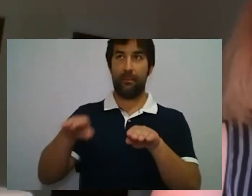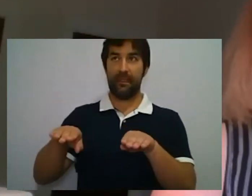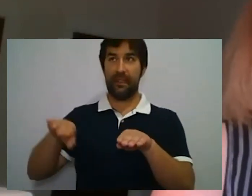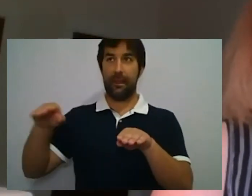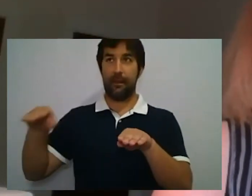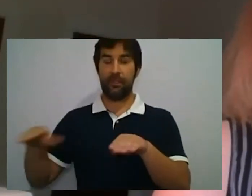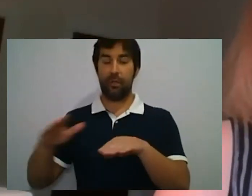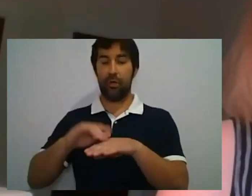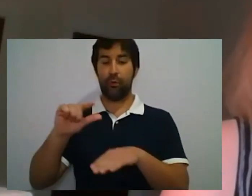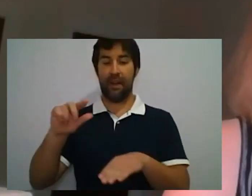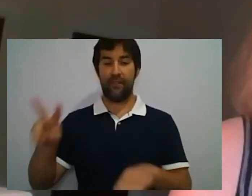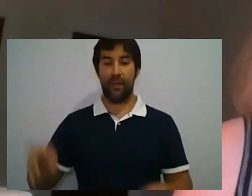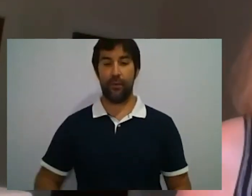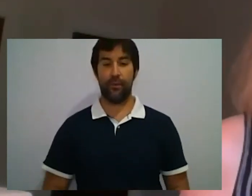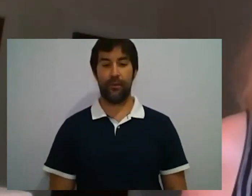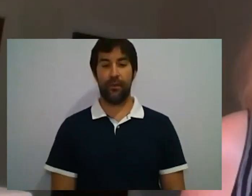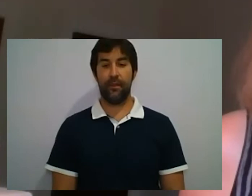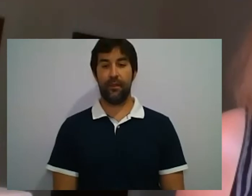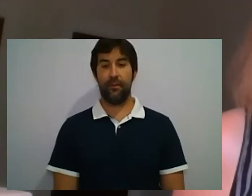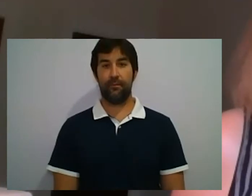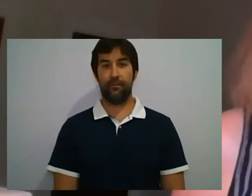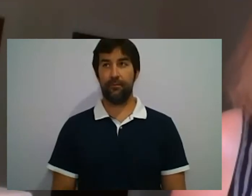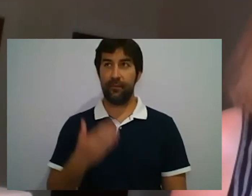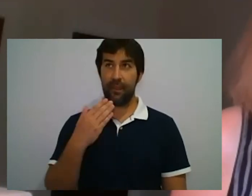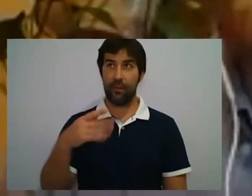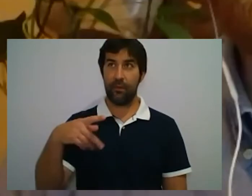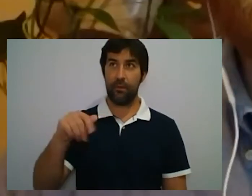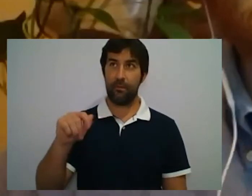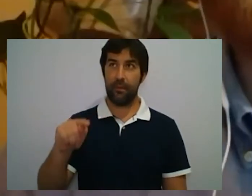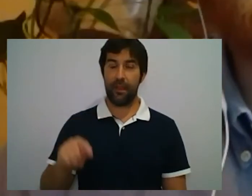only adhere to the maximum speed limit yourself.